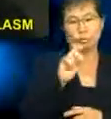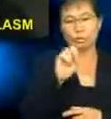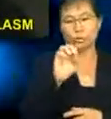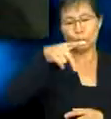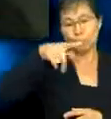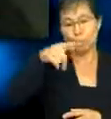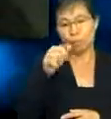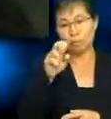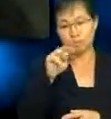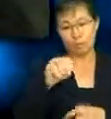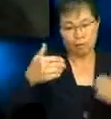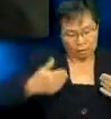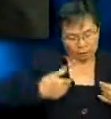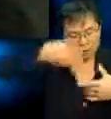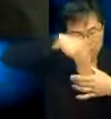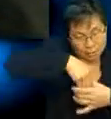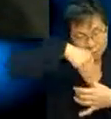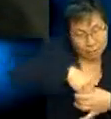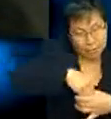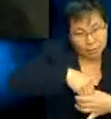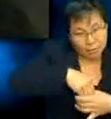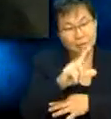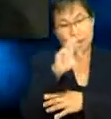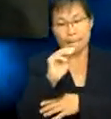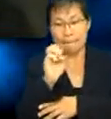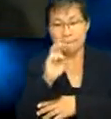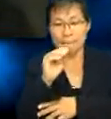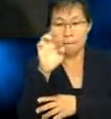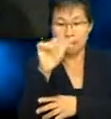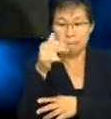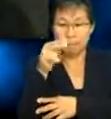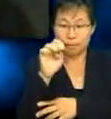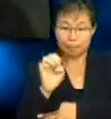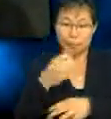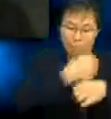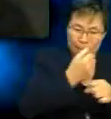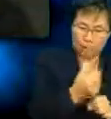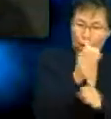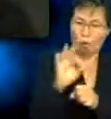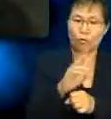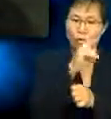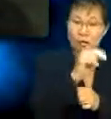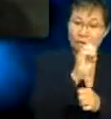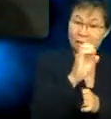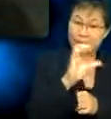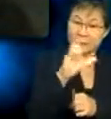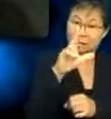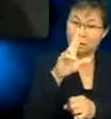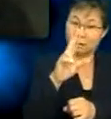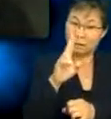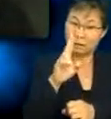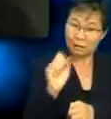Protoplasm is found inside the cell membrane. It is made up of a nucleus and